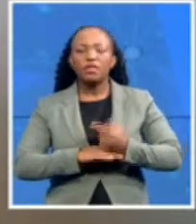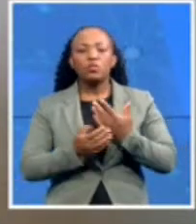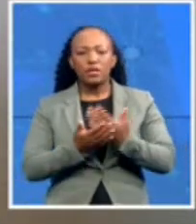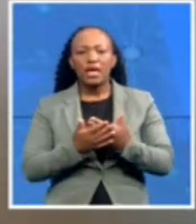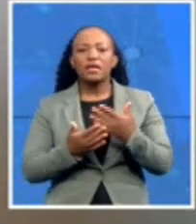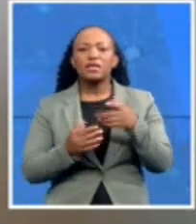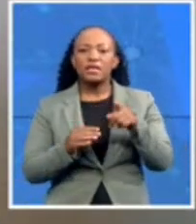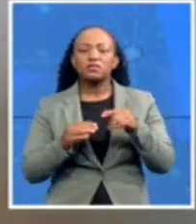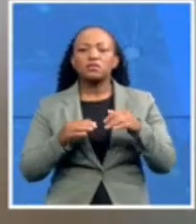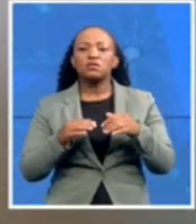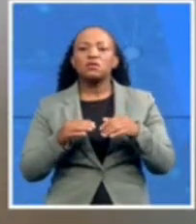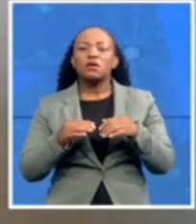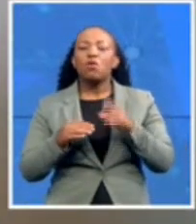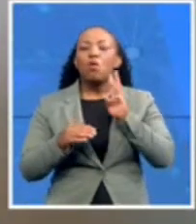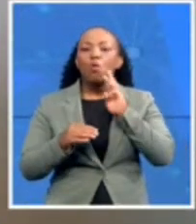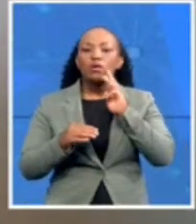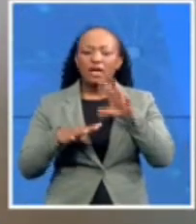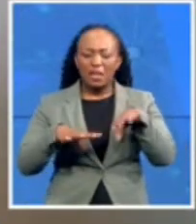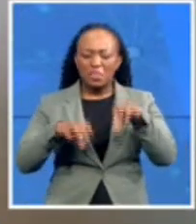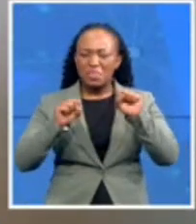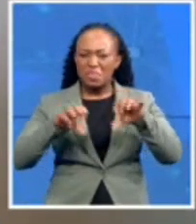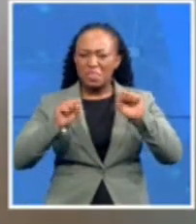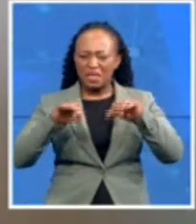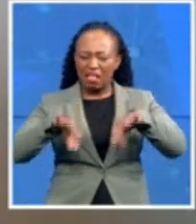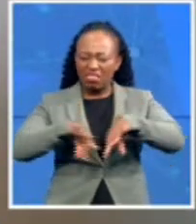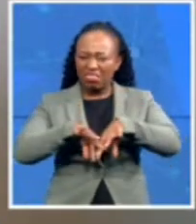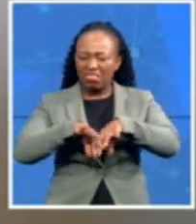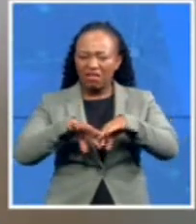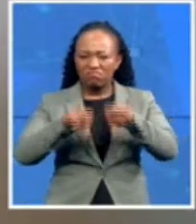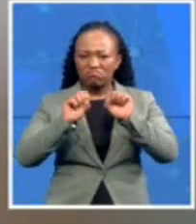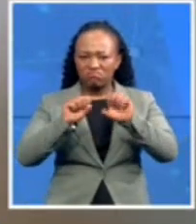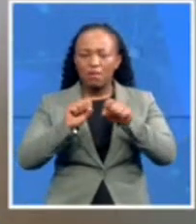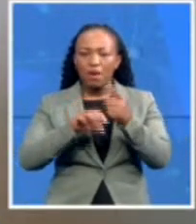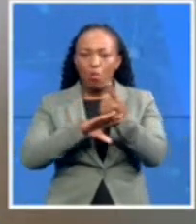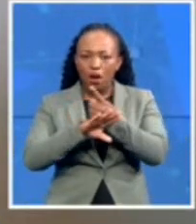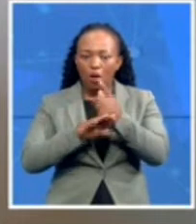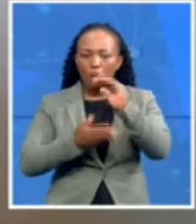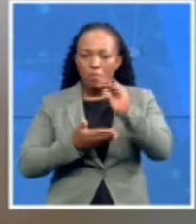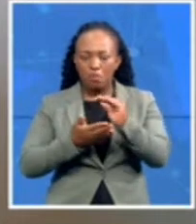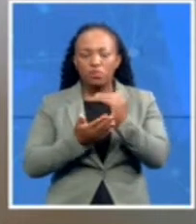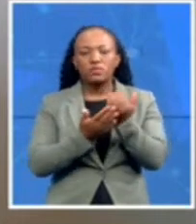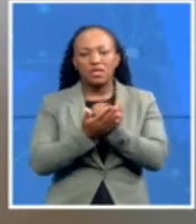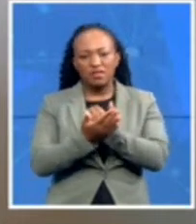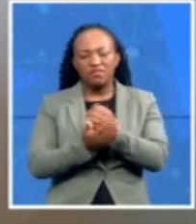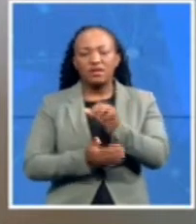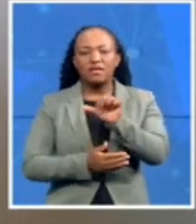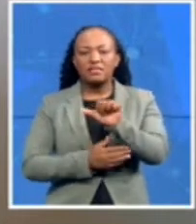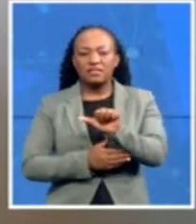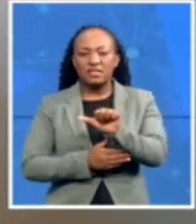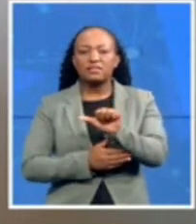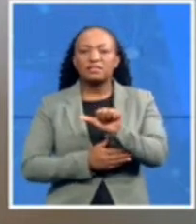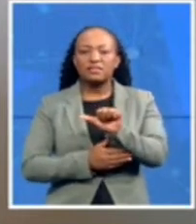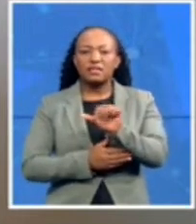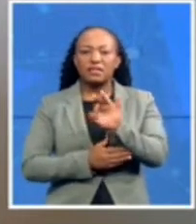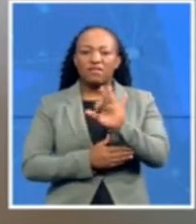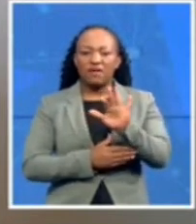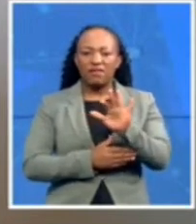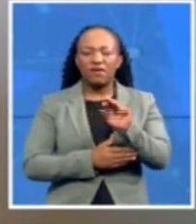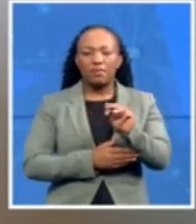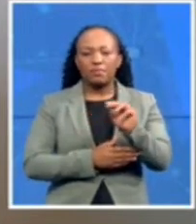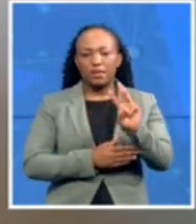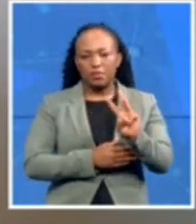that'll save 506 megawatts. And if everybody in South Africa reduced their geyser